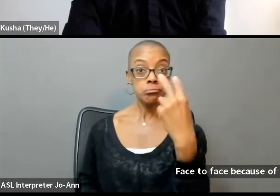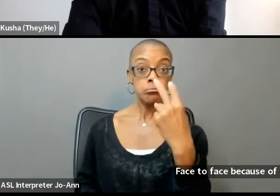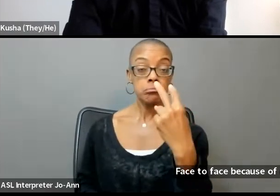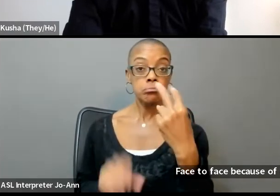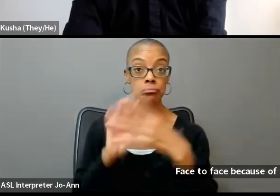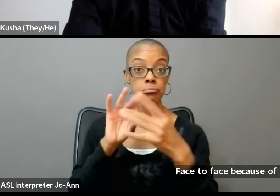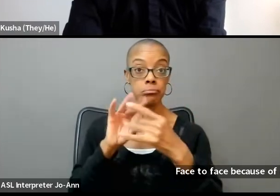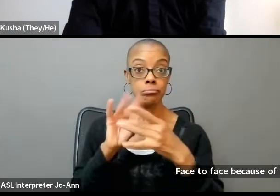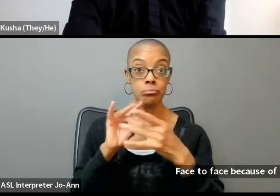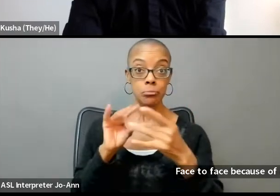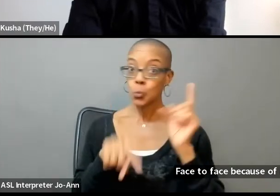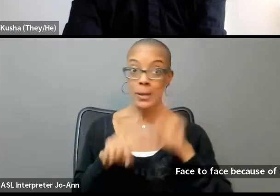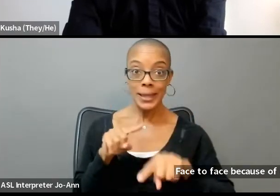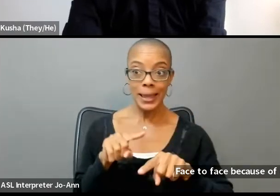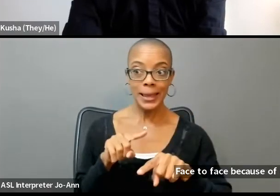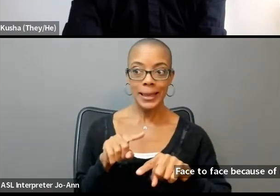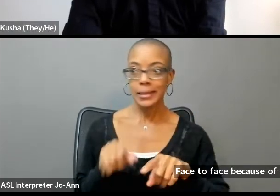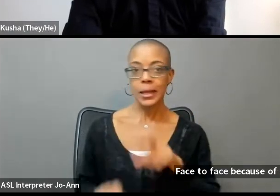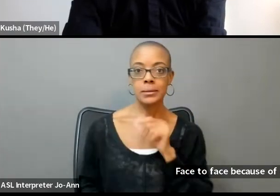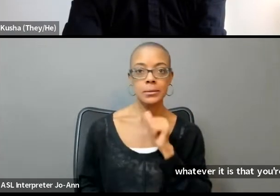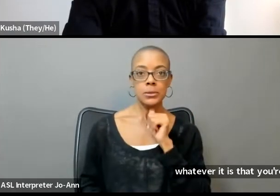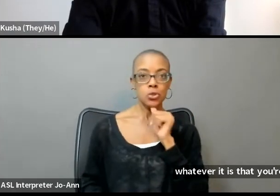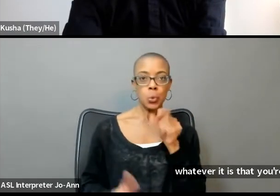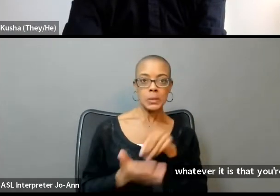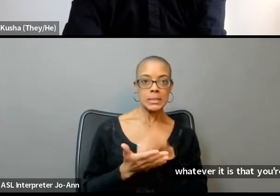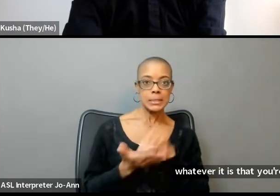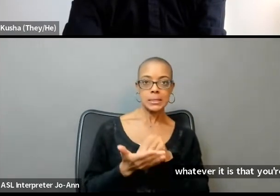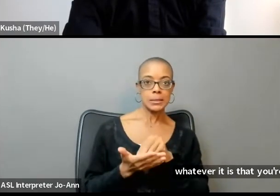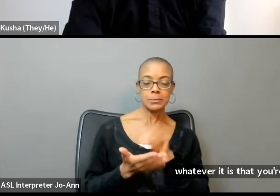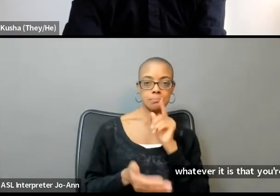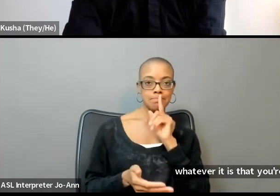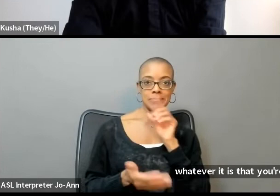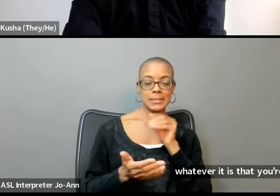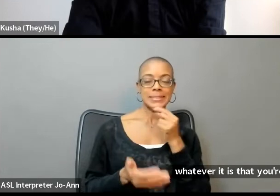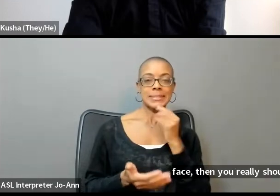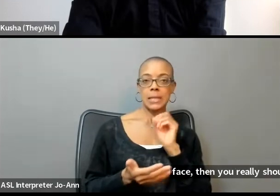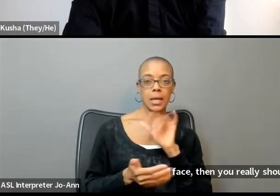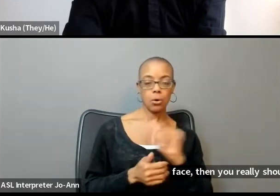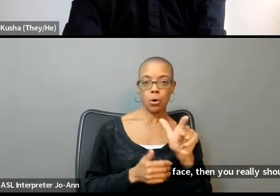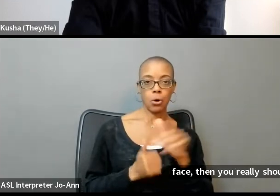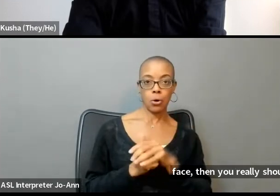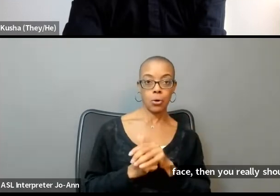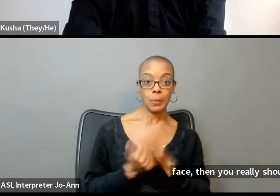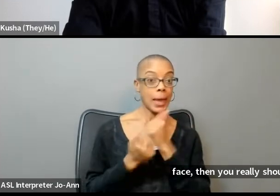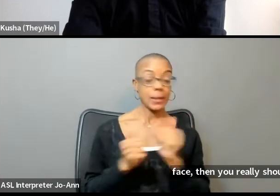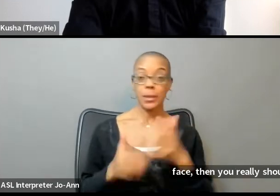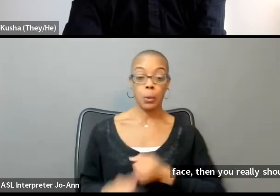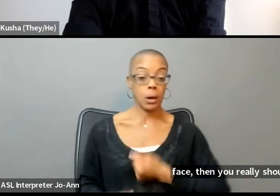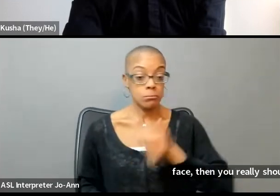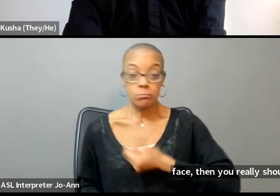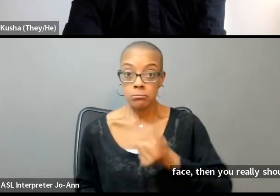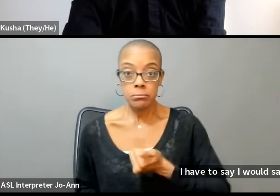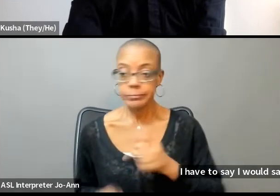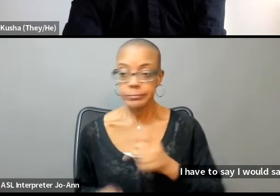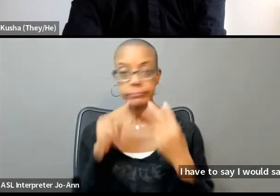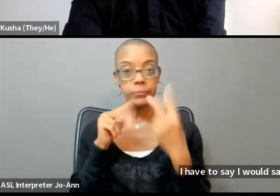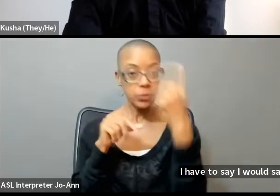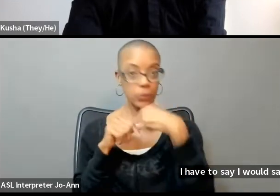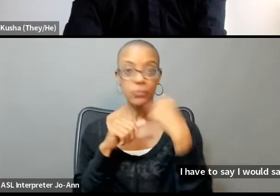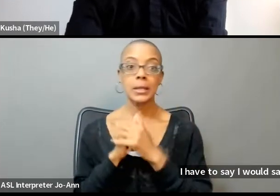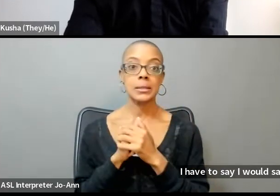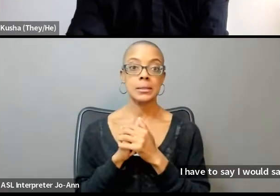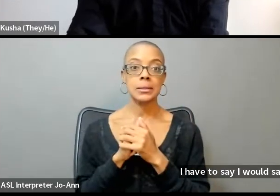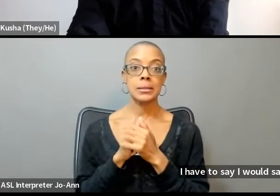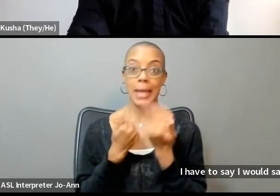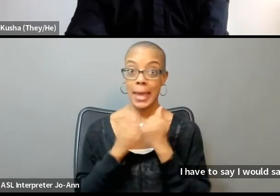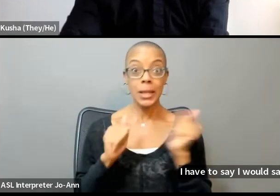you really shouldn't say it. So anything that I have to say, I would say it to the person's face. Anyone that I talked about today, I would say it